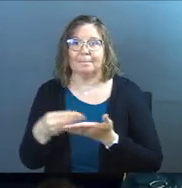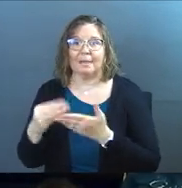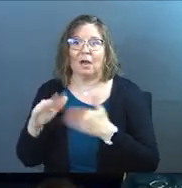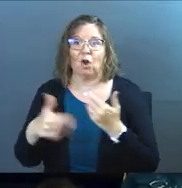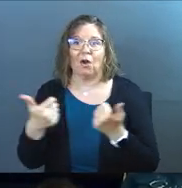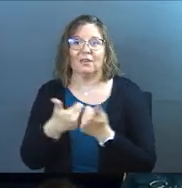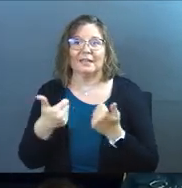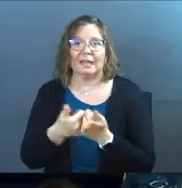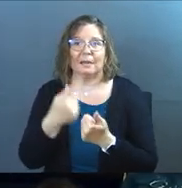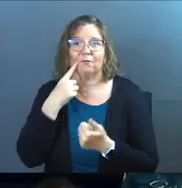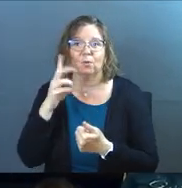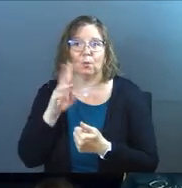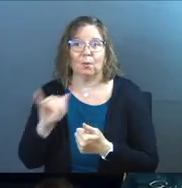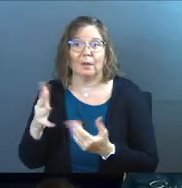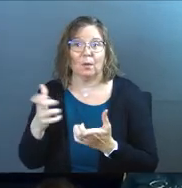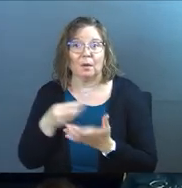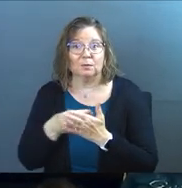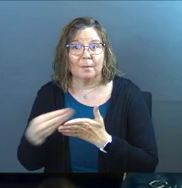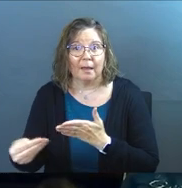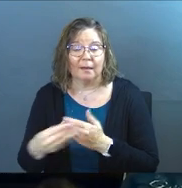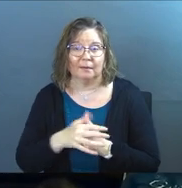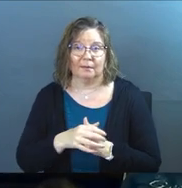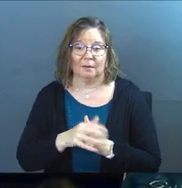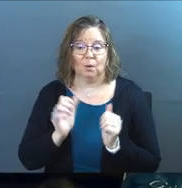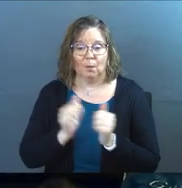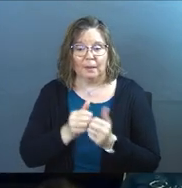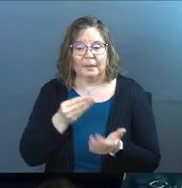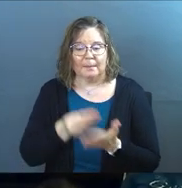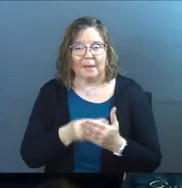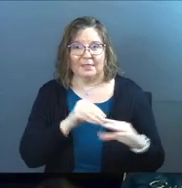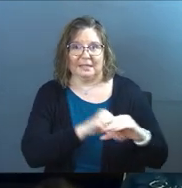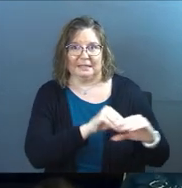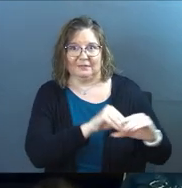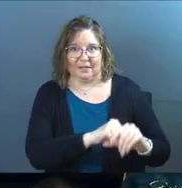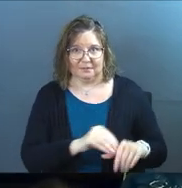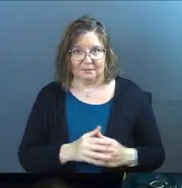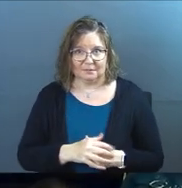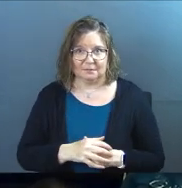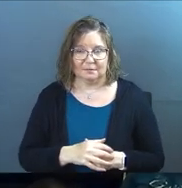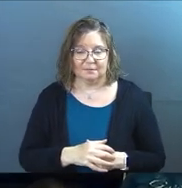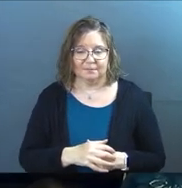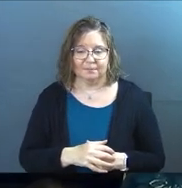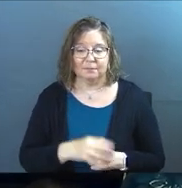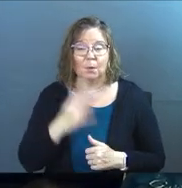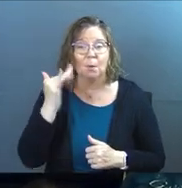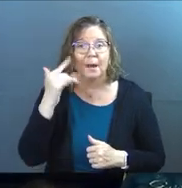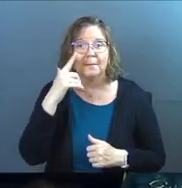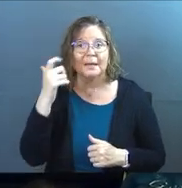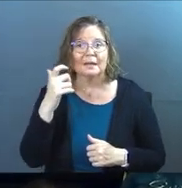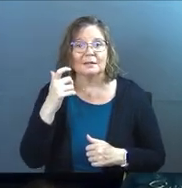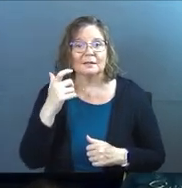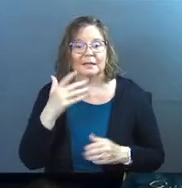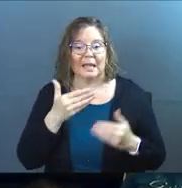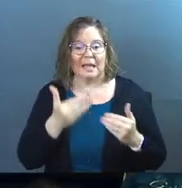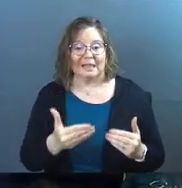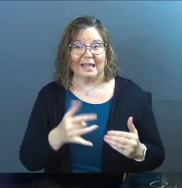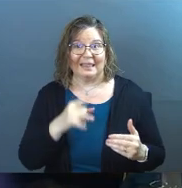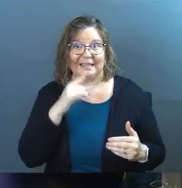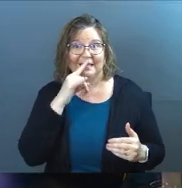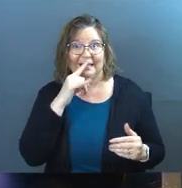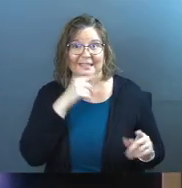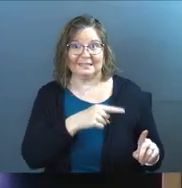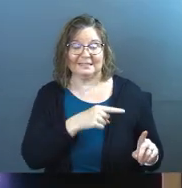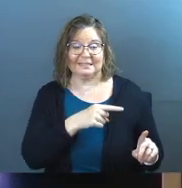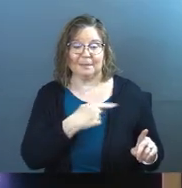the games for the Wii that they want to buy with the money that they've saved. Because it let the